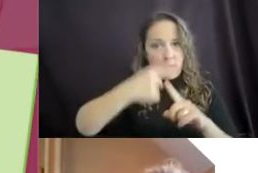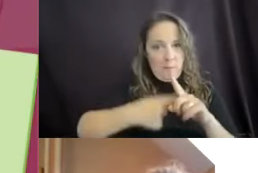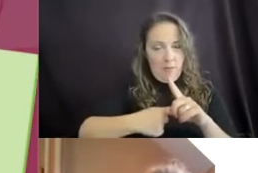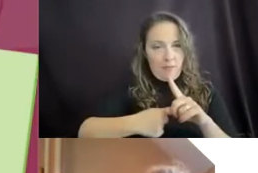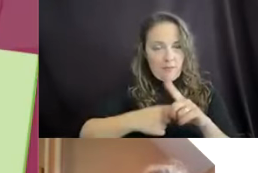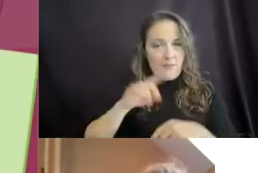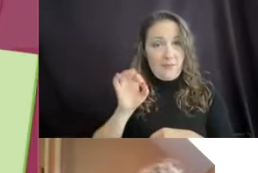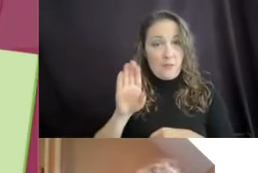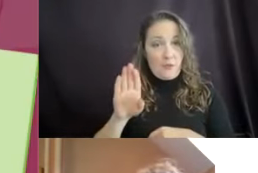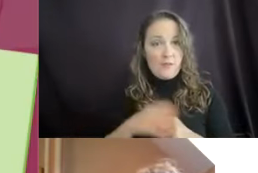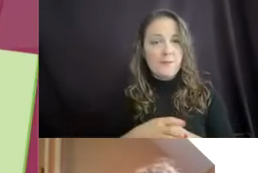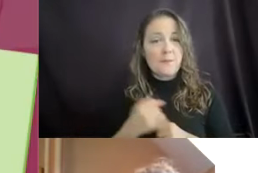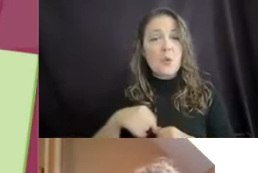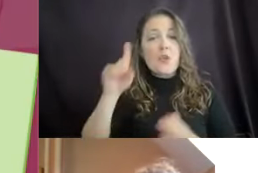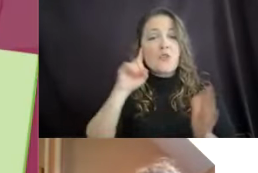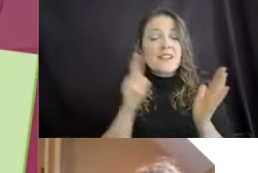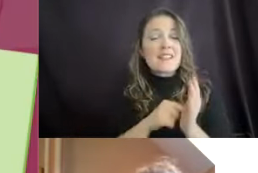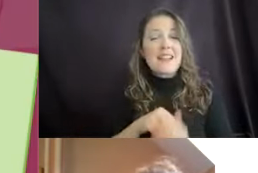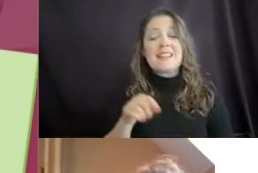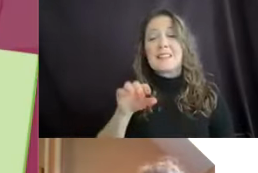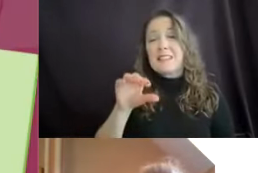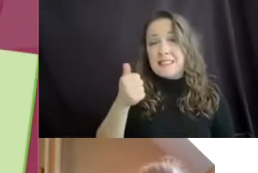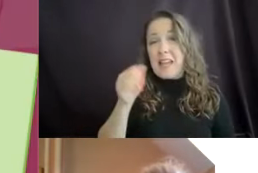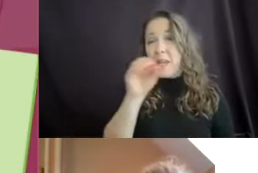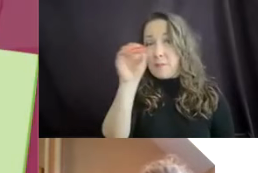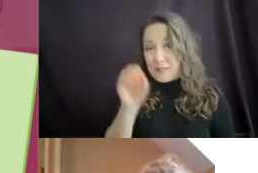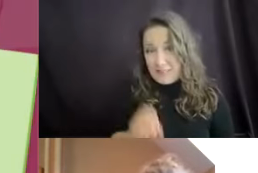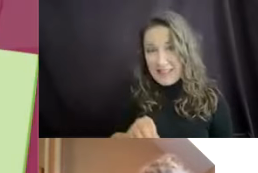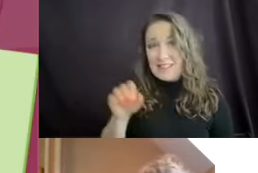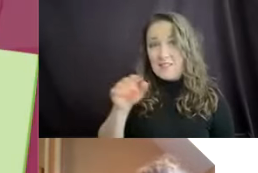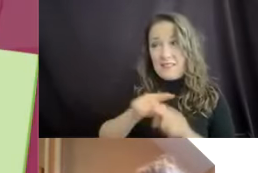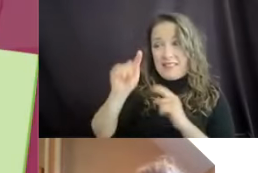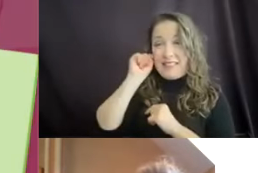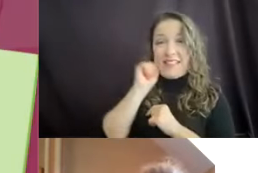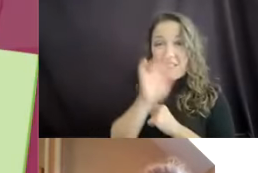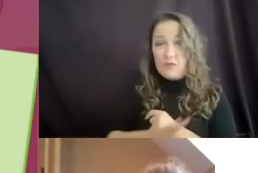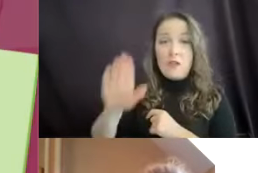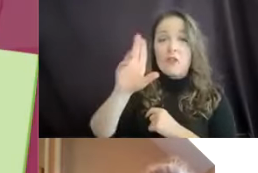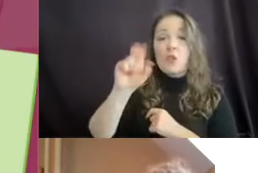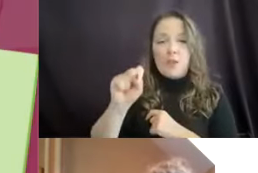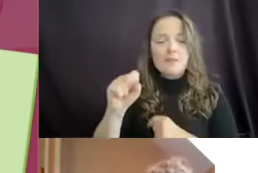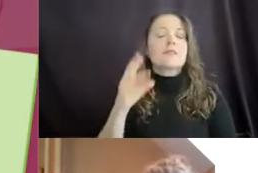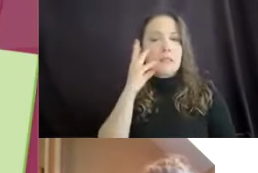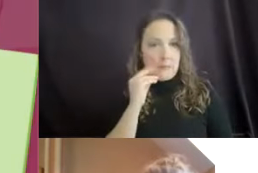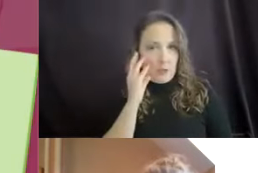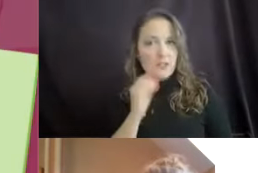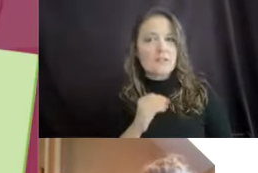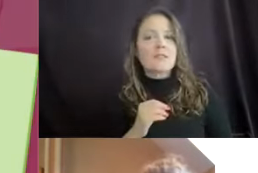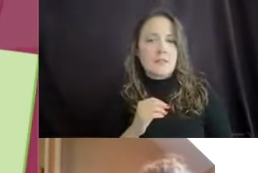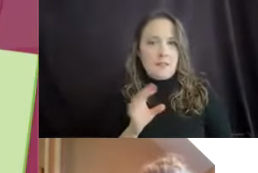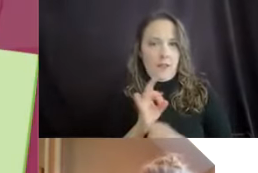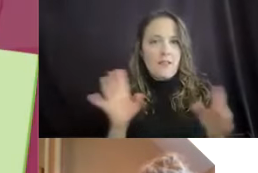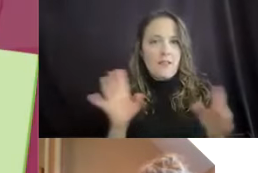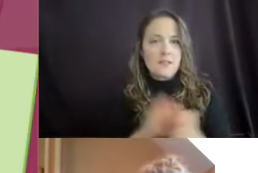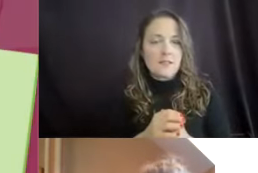that 10% of teens in the United States experience dating violence. That's 1.5 million high